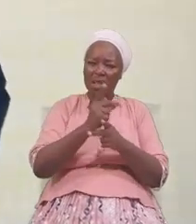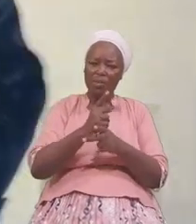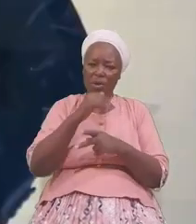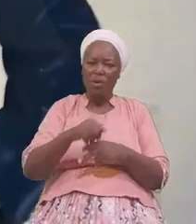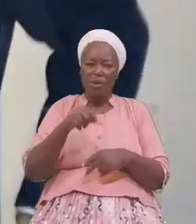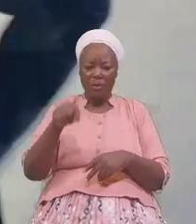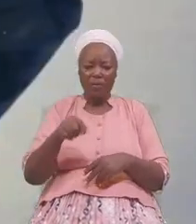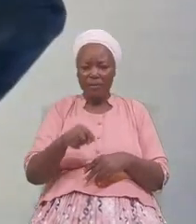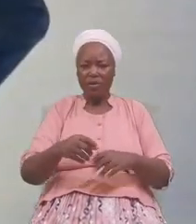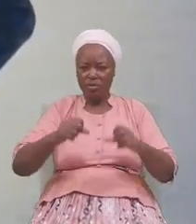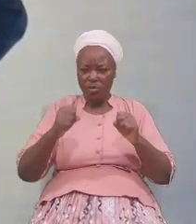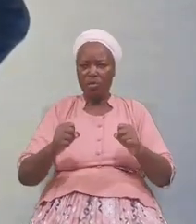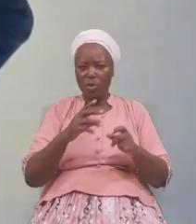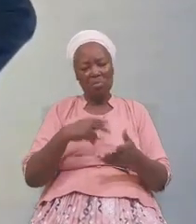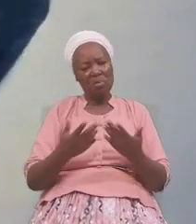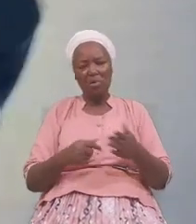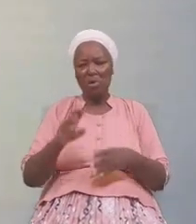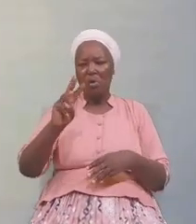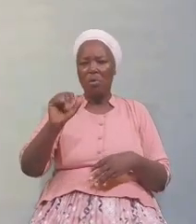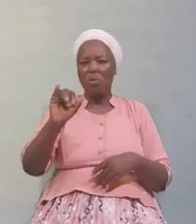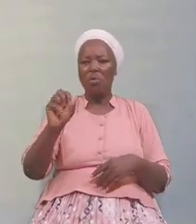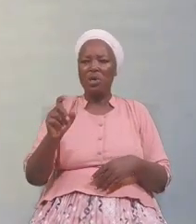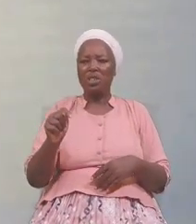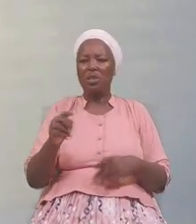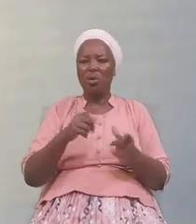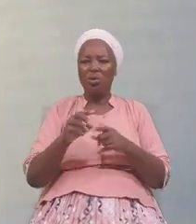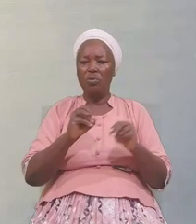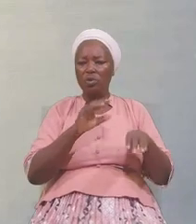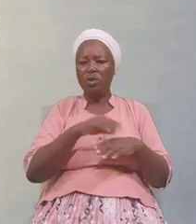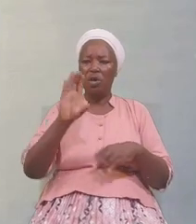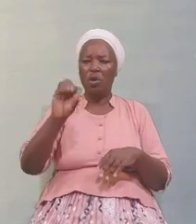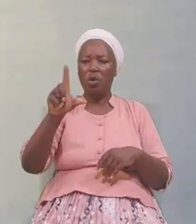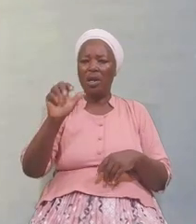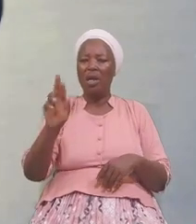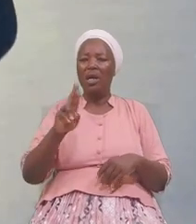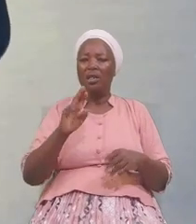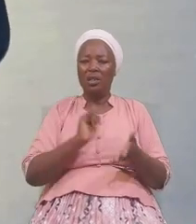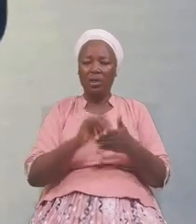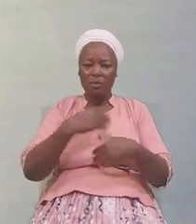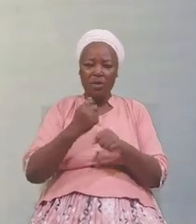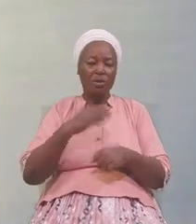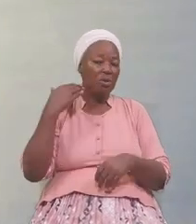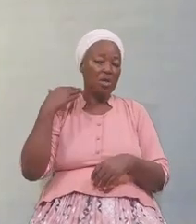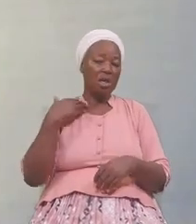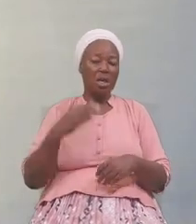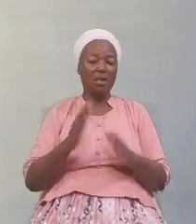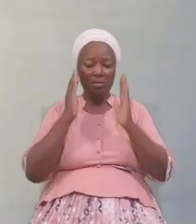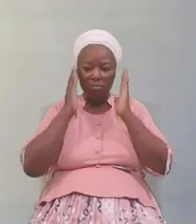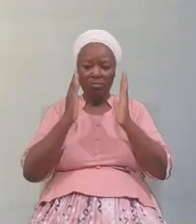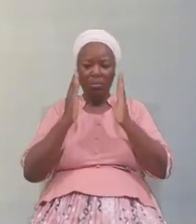feet, or maybe your waist, or you're wearing the collar that makes your neck